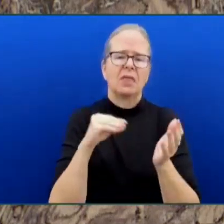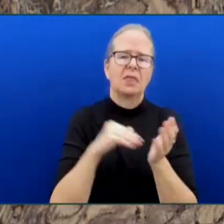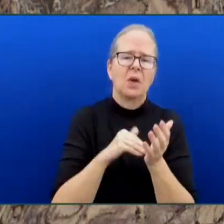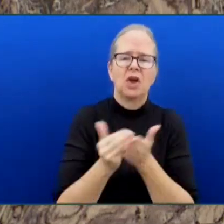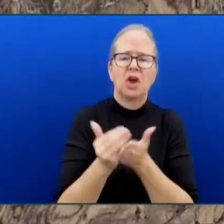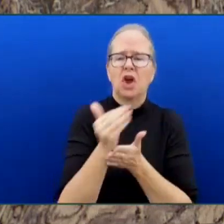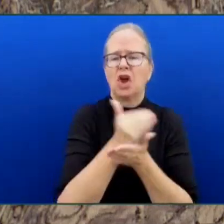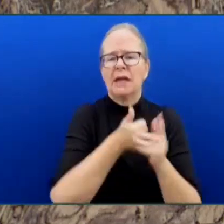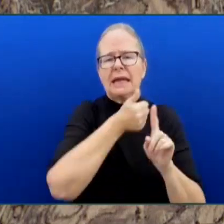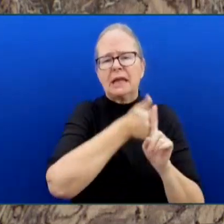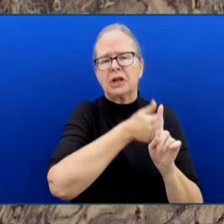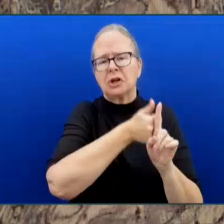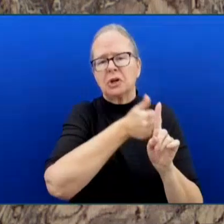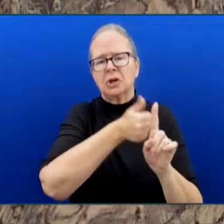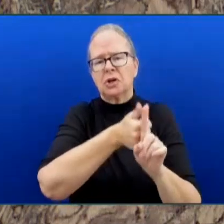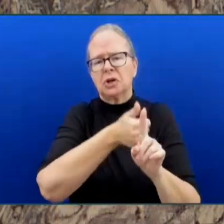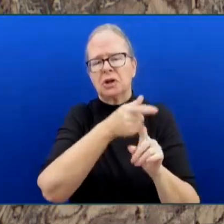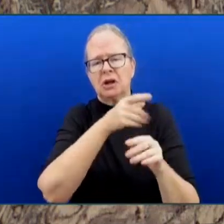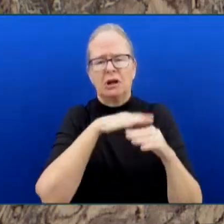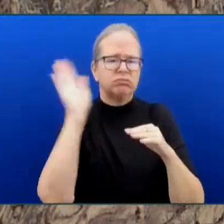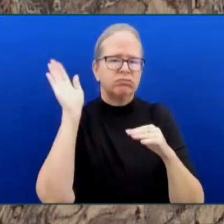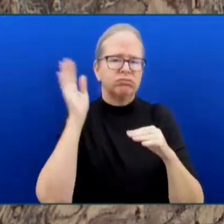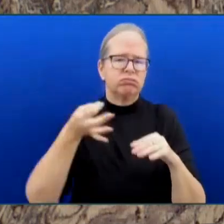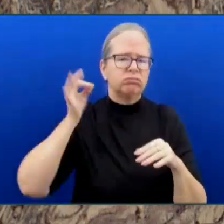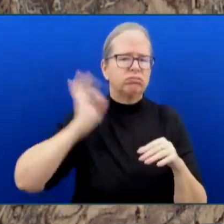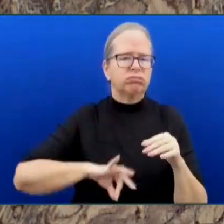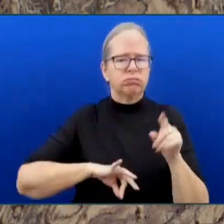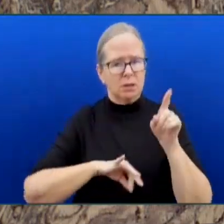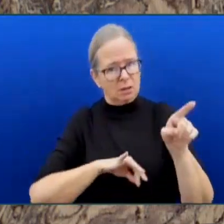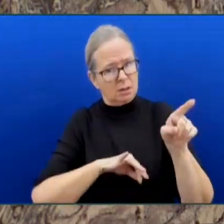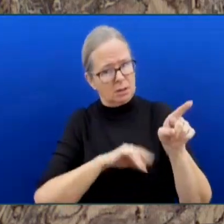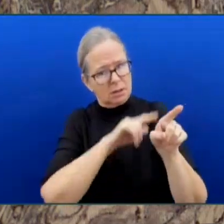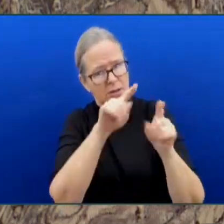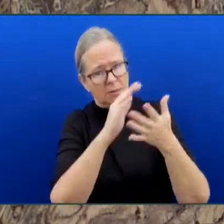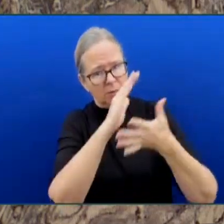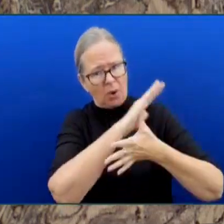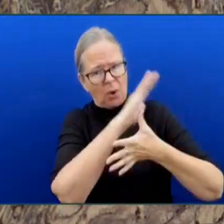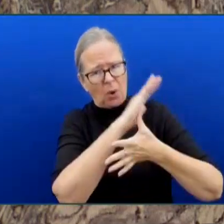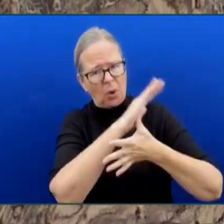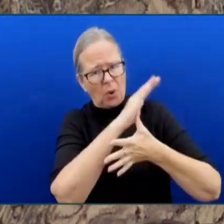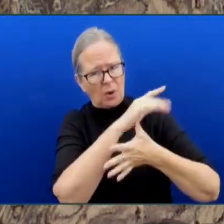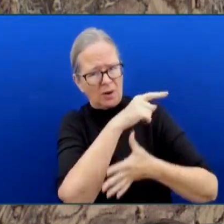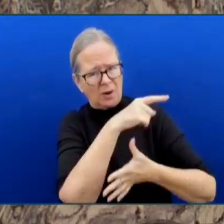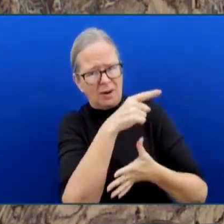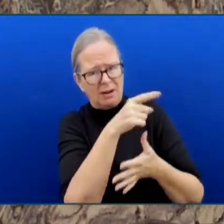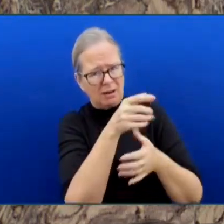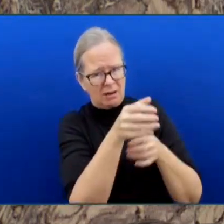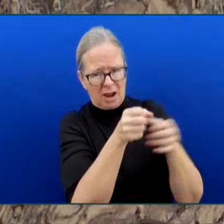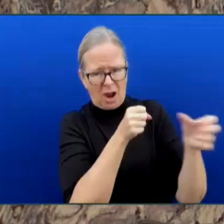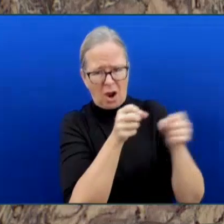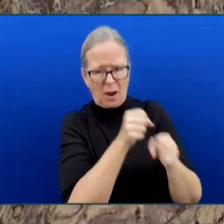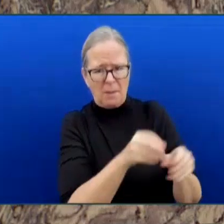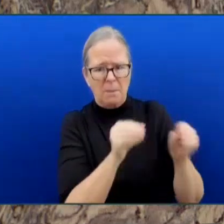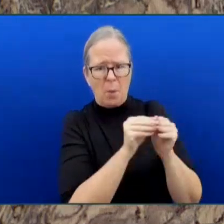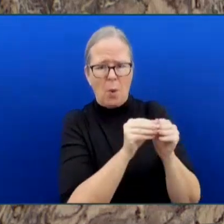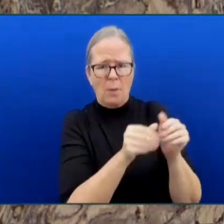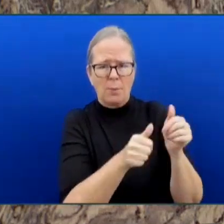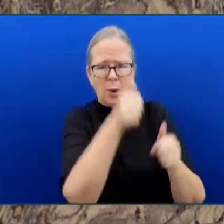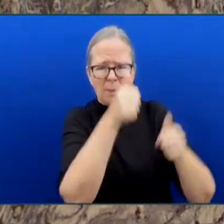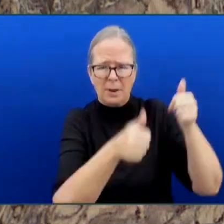to BC Ferries. And the minister says, you know how we're going to solve it? We're going to do $7,000